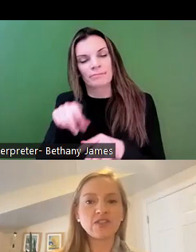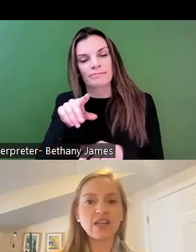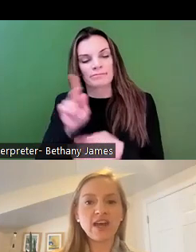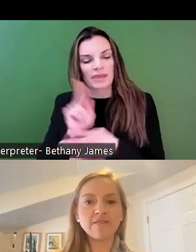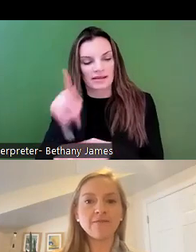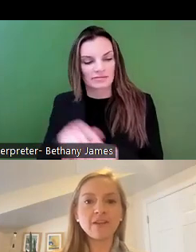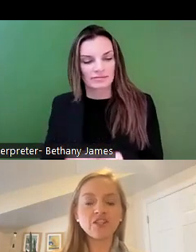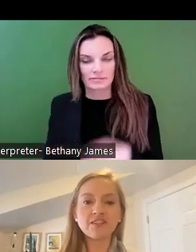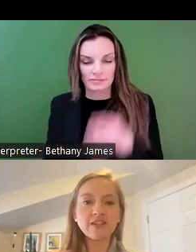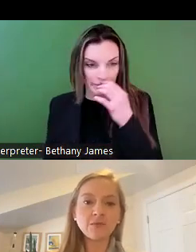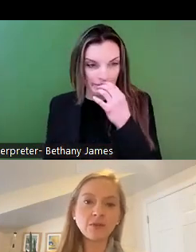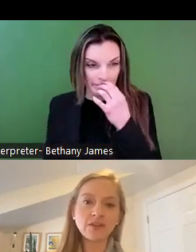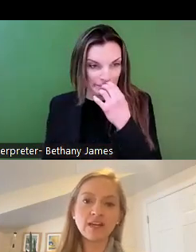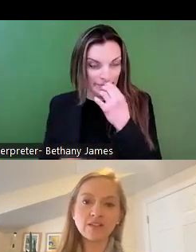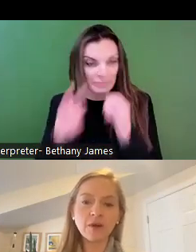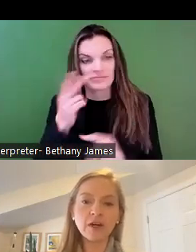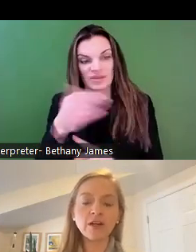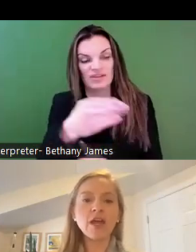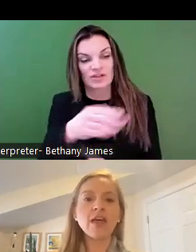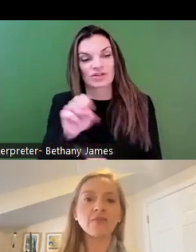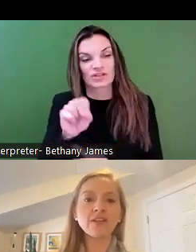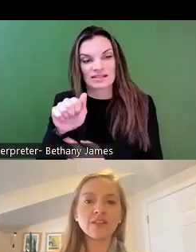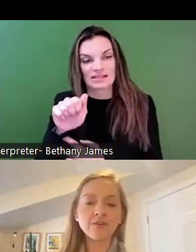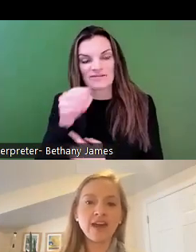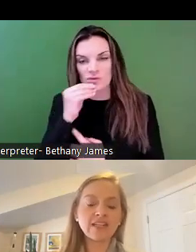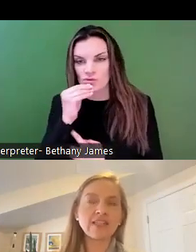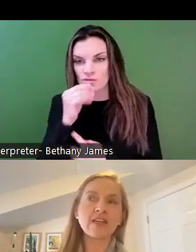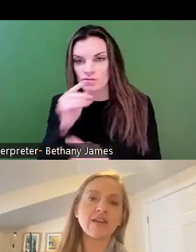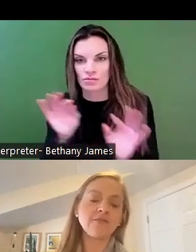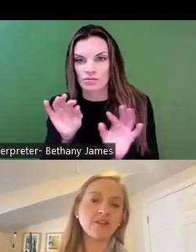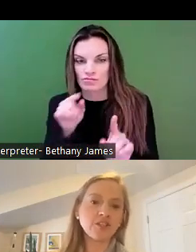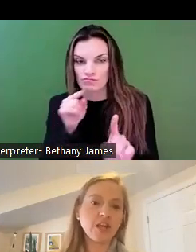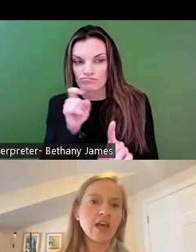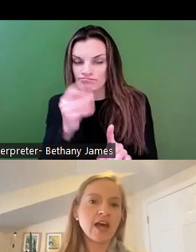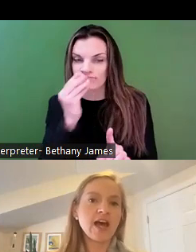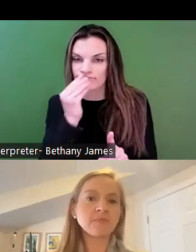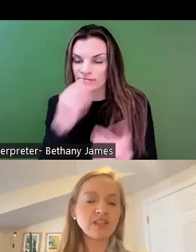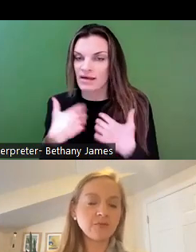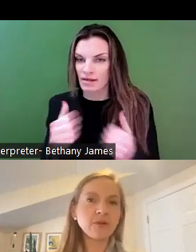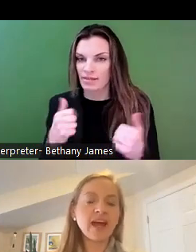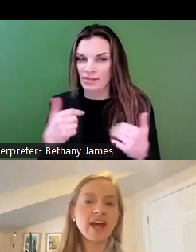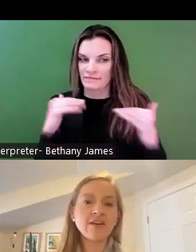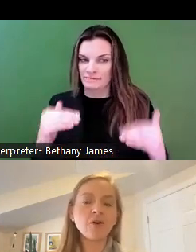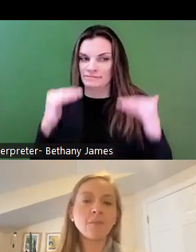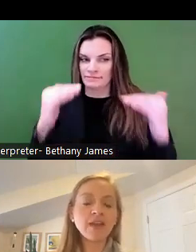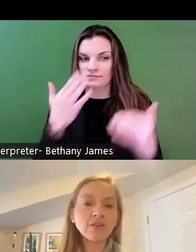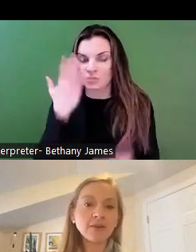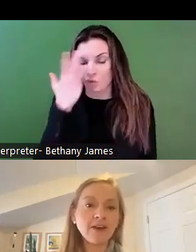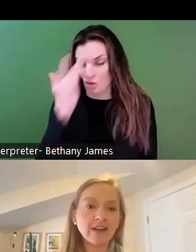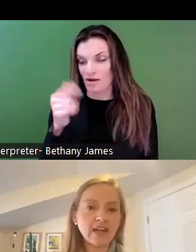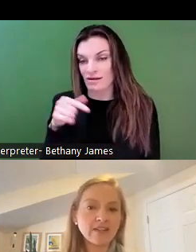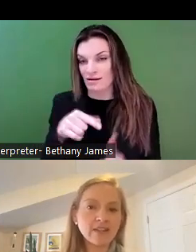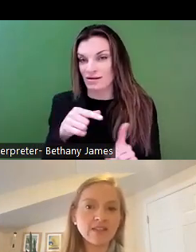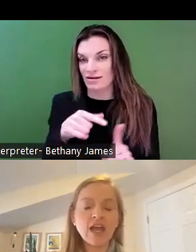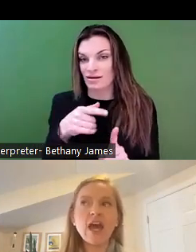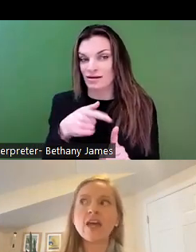you'll see that fish and seafood are the next part. And the reason for that is that fish, seafood have omega-3